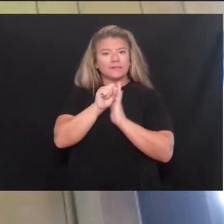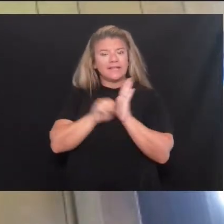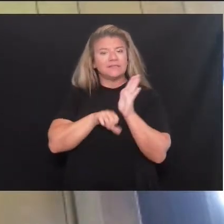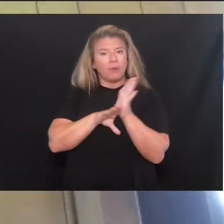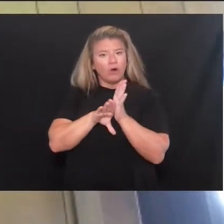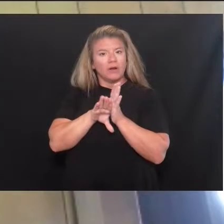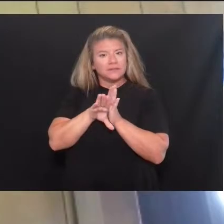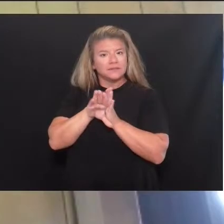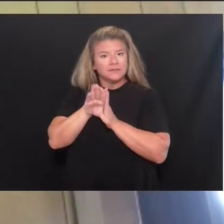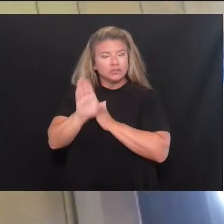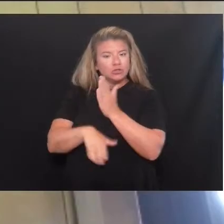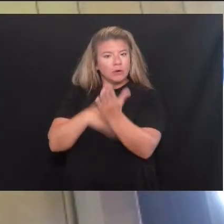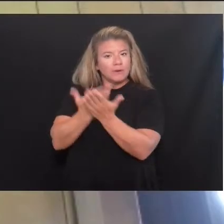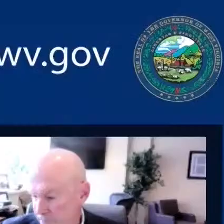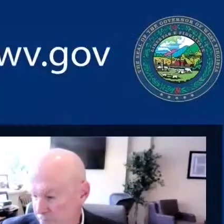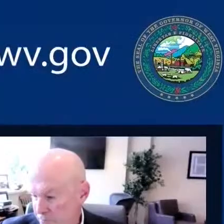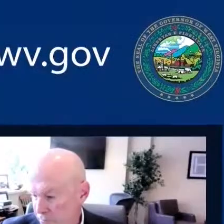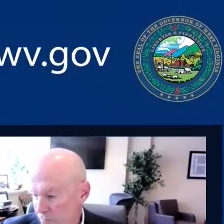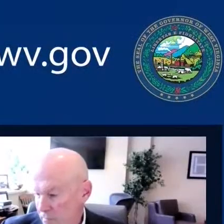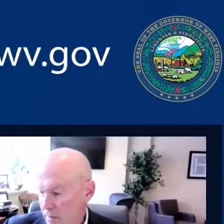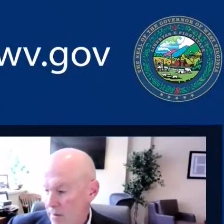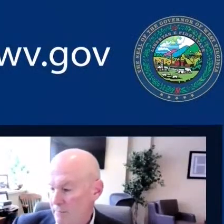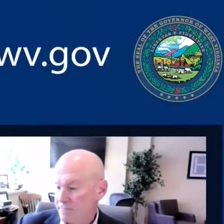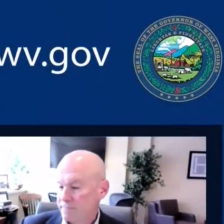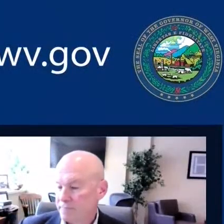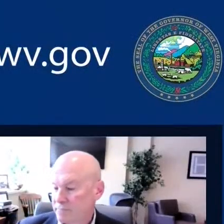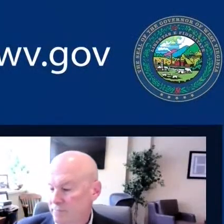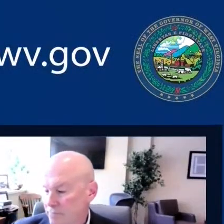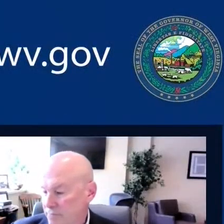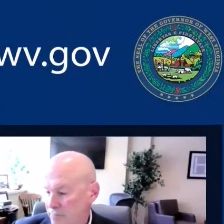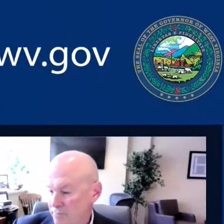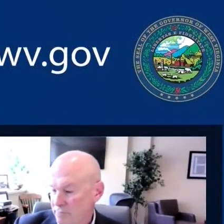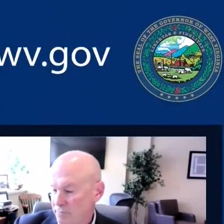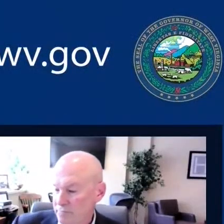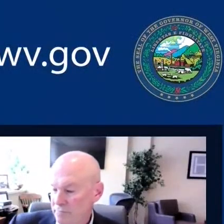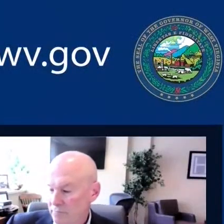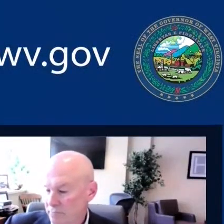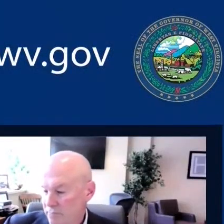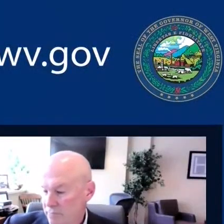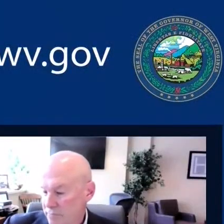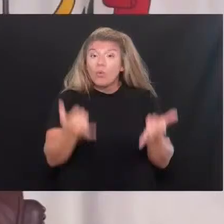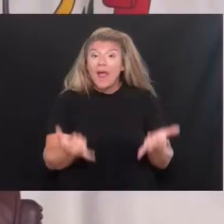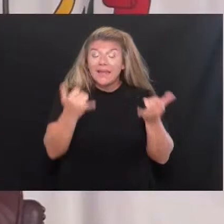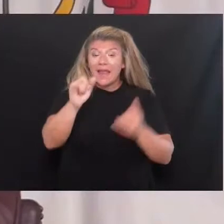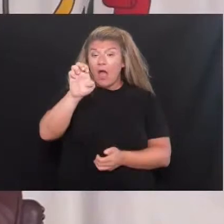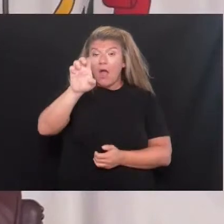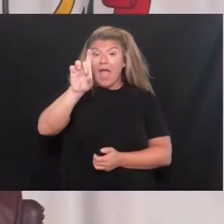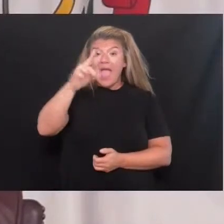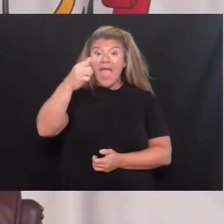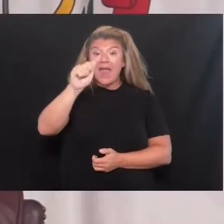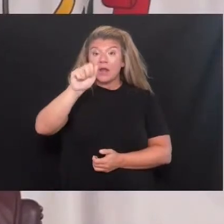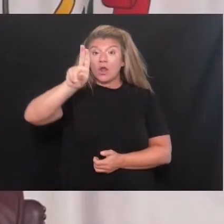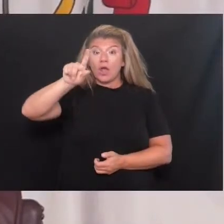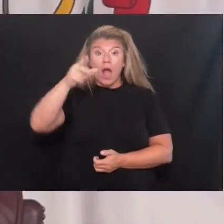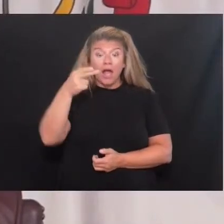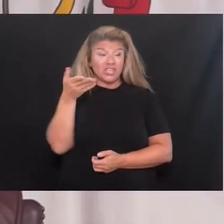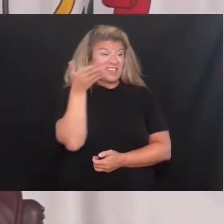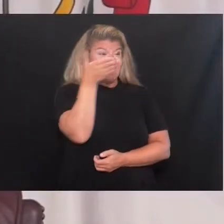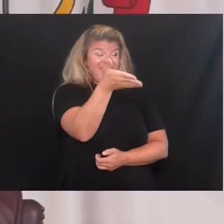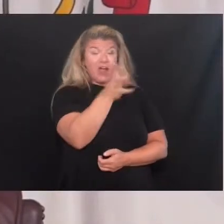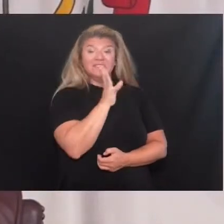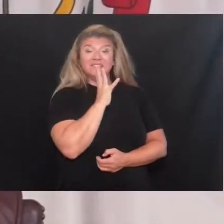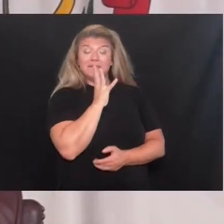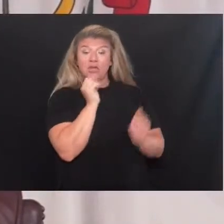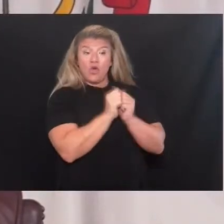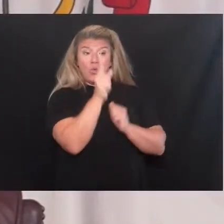that? Well, what I would say is right now, Ed Gaunch is out there speaking to the folks out there, and I'm sure that